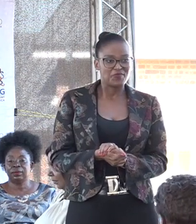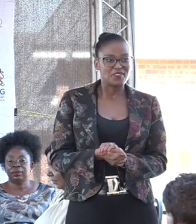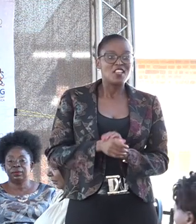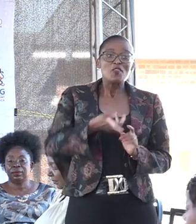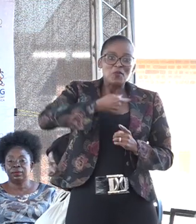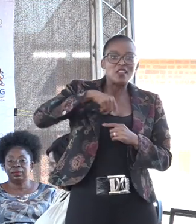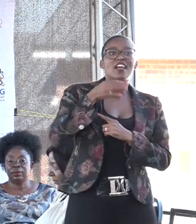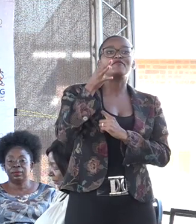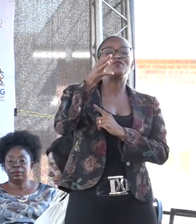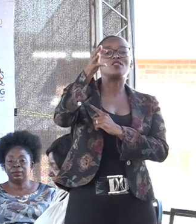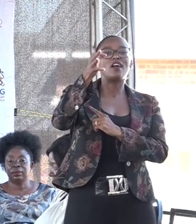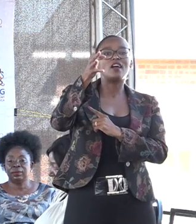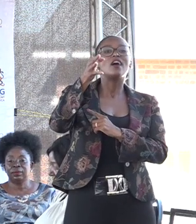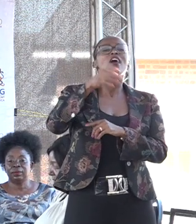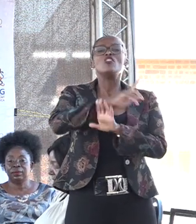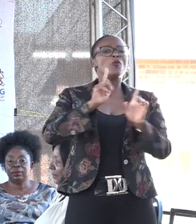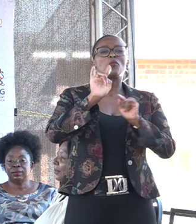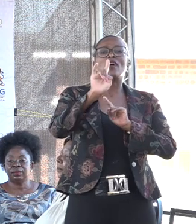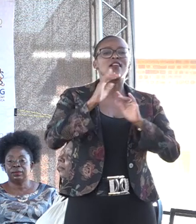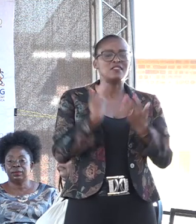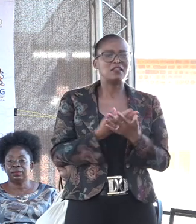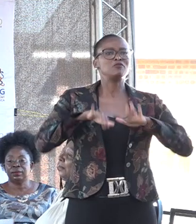We are the future.